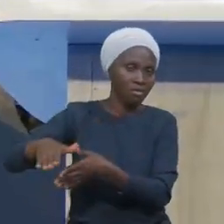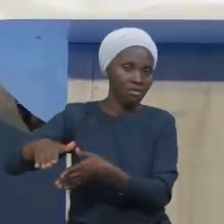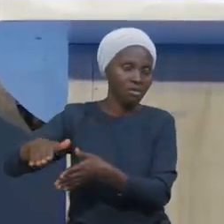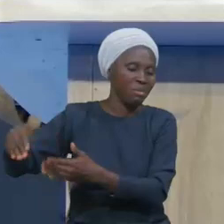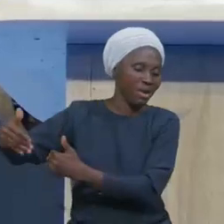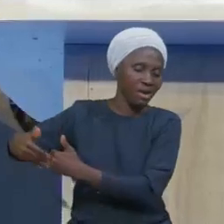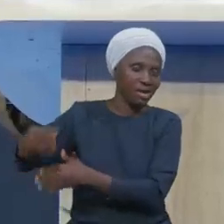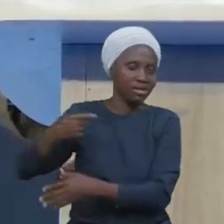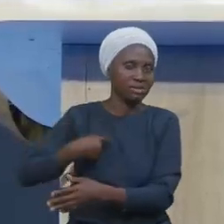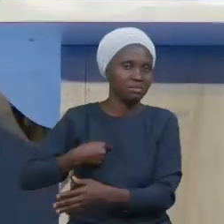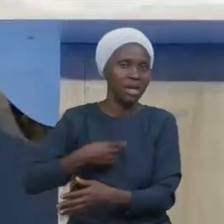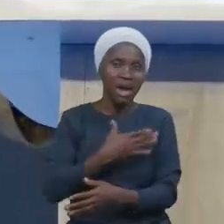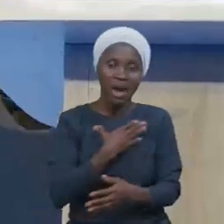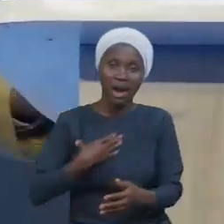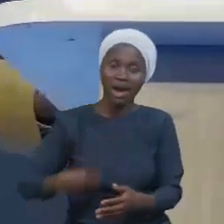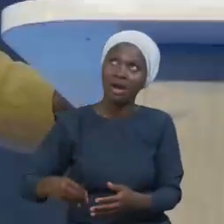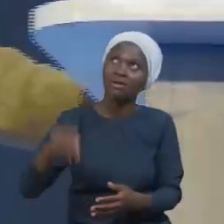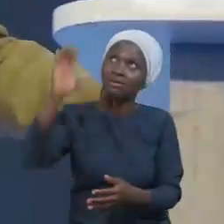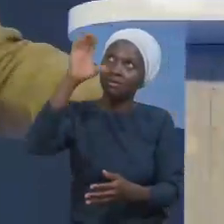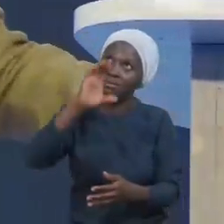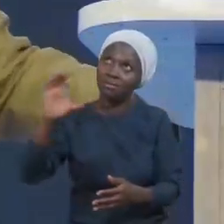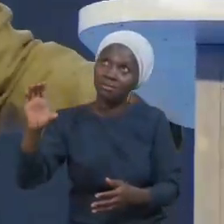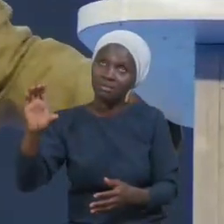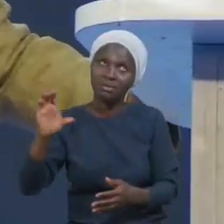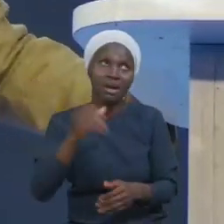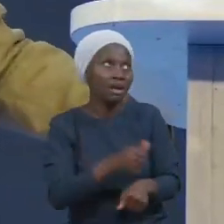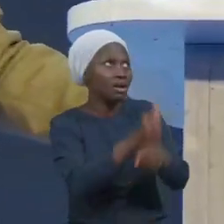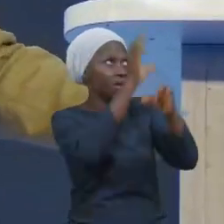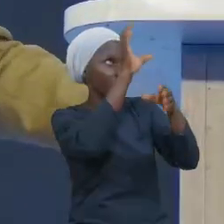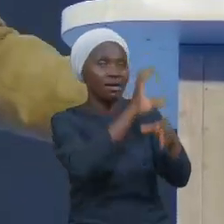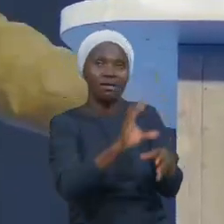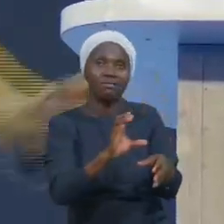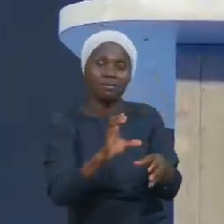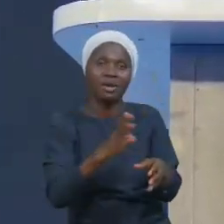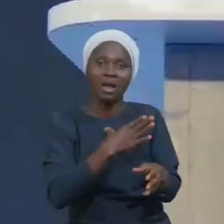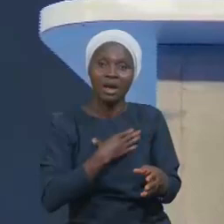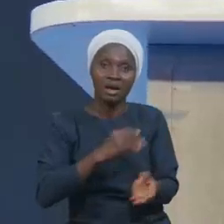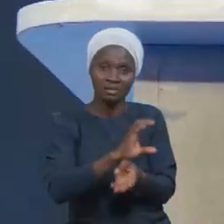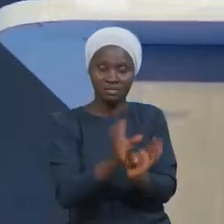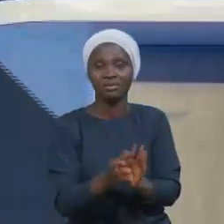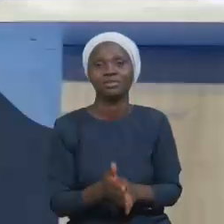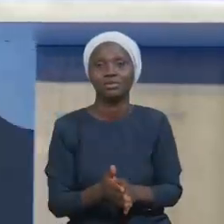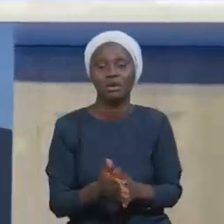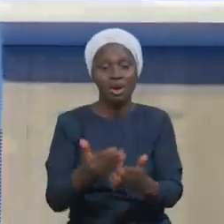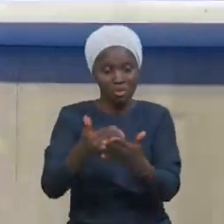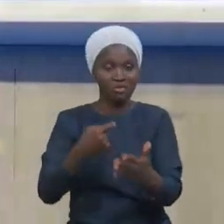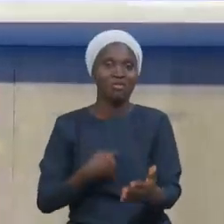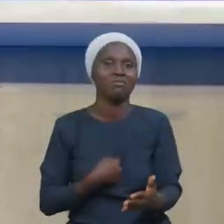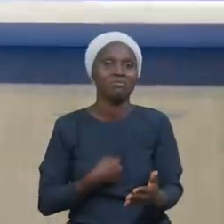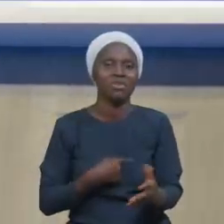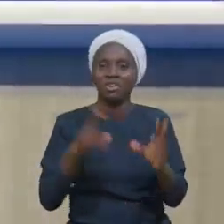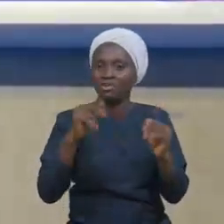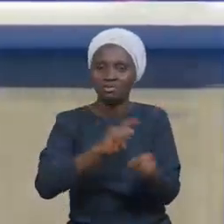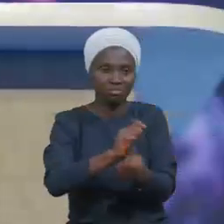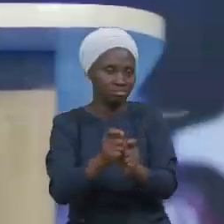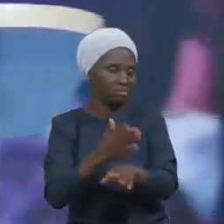and Christ and Calvary and conversion before me, no turning back, no turning